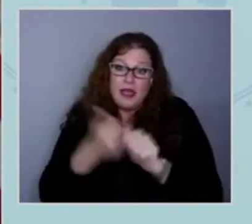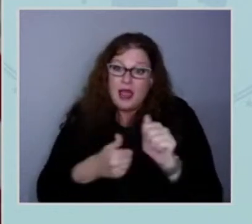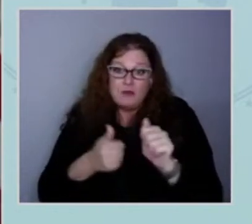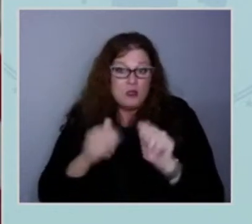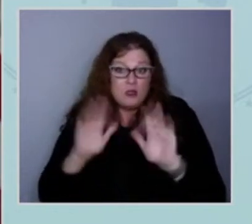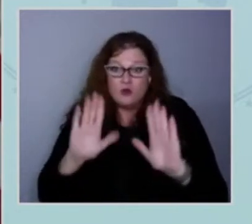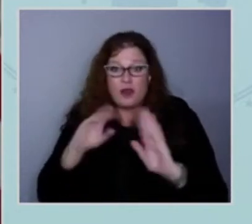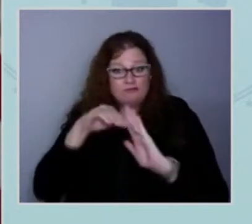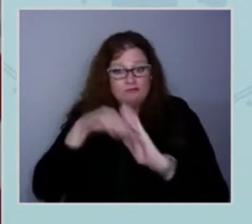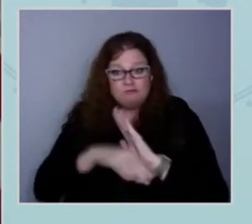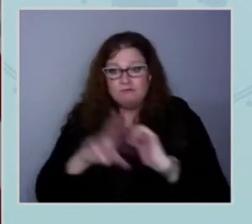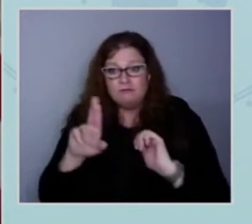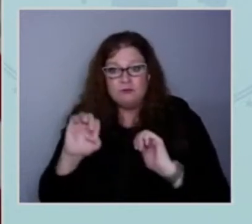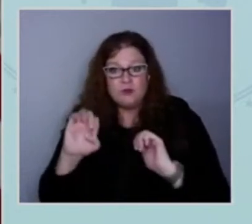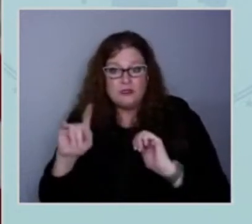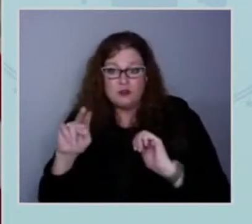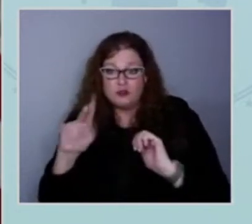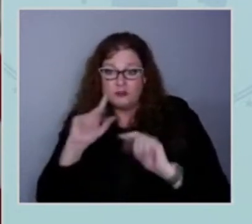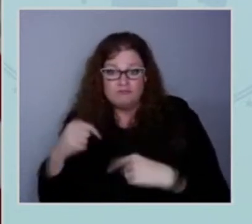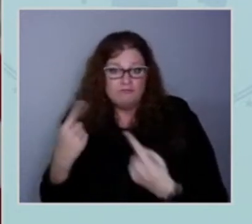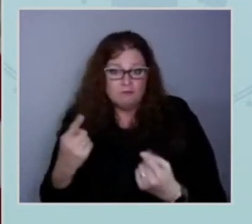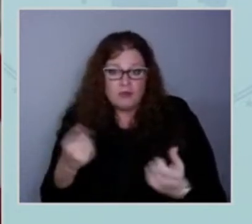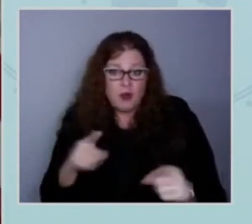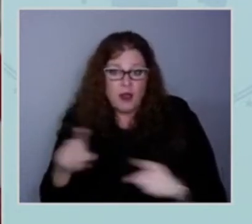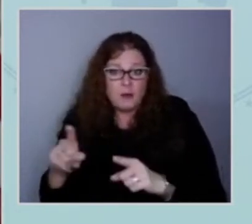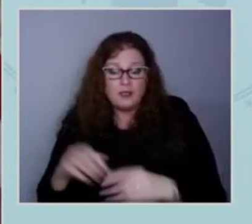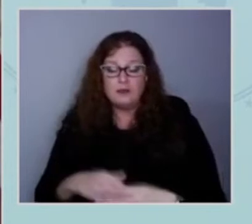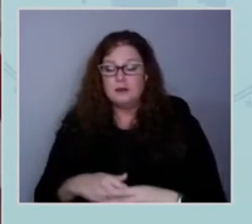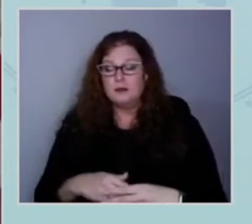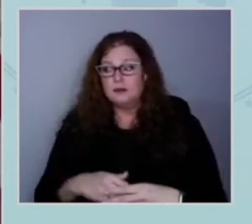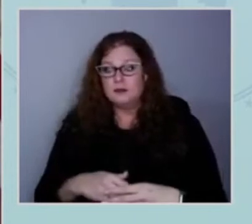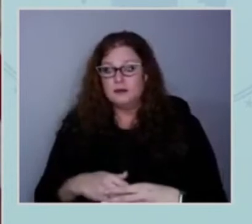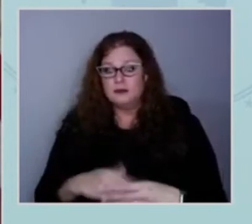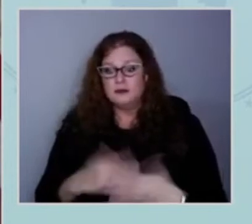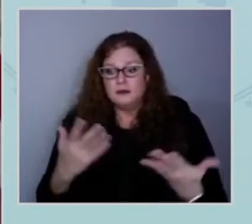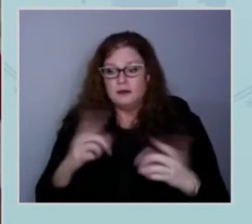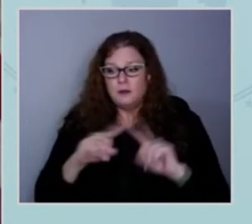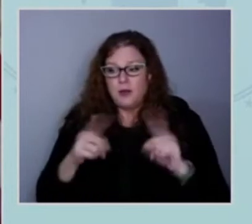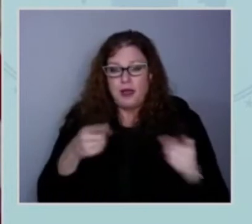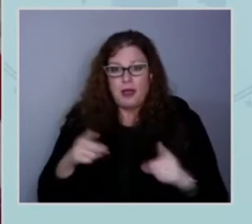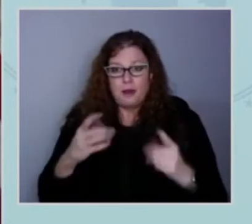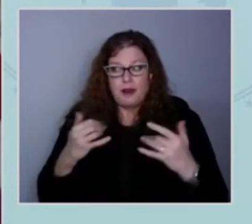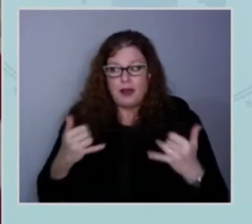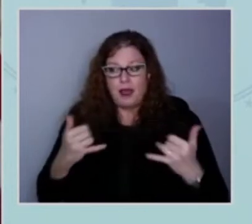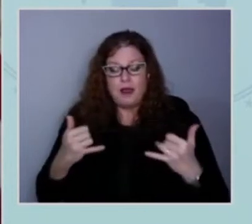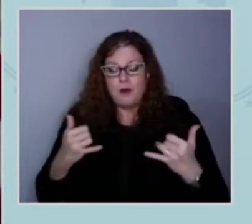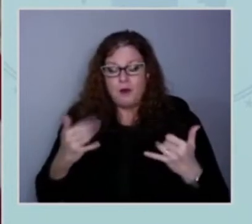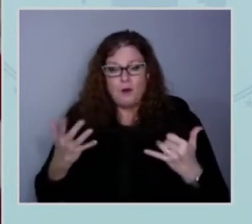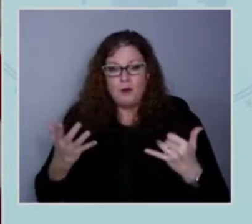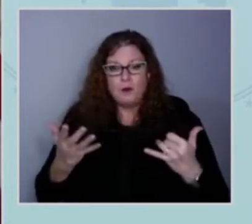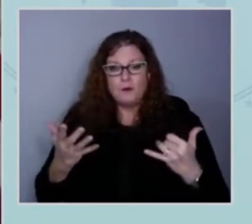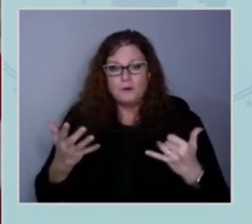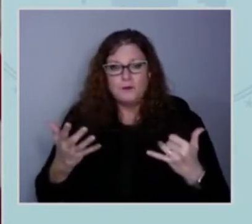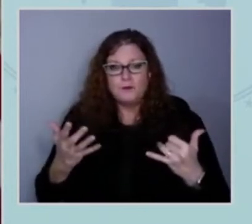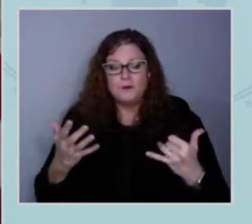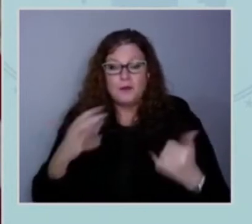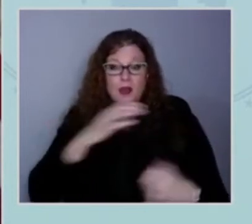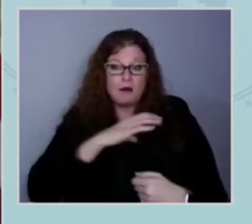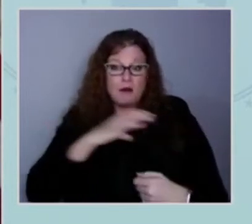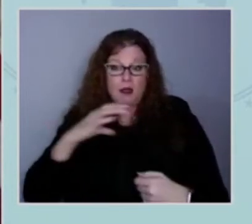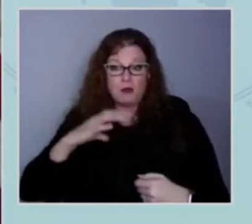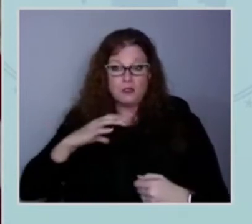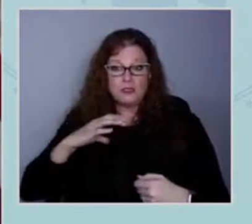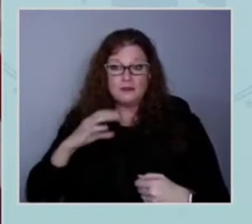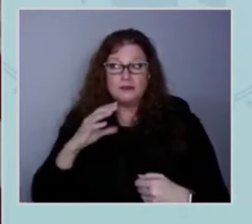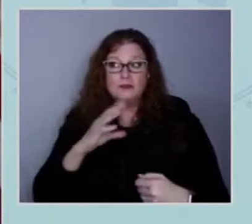again, which has happened in every great recession that we've had. And so, but what happened is that